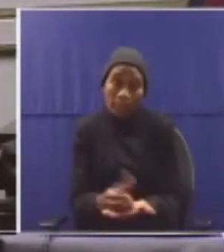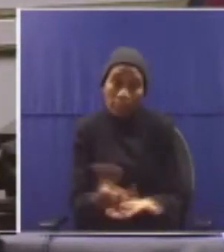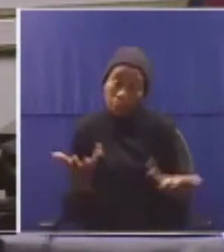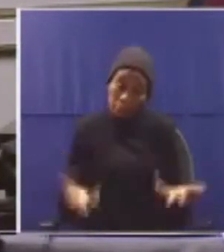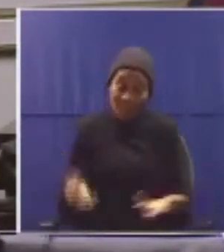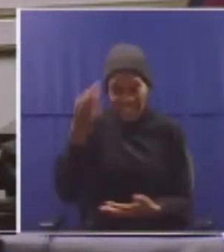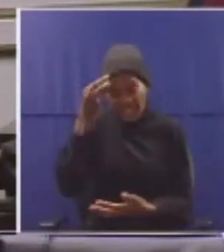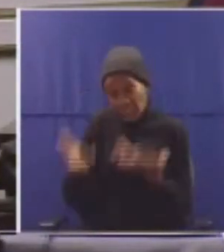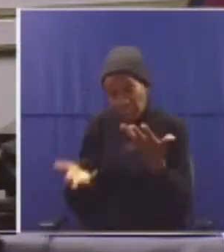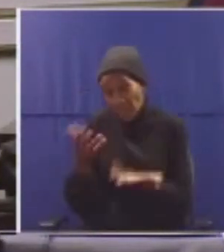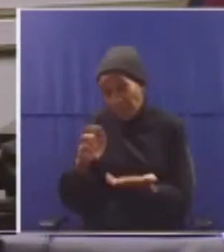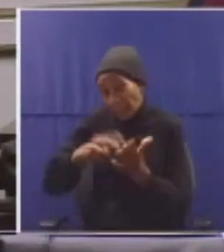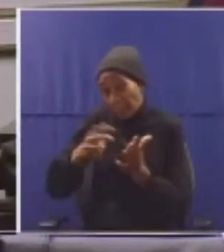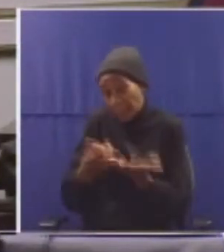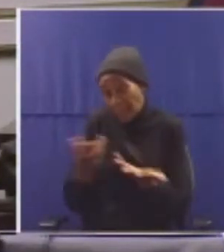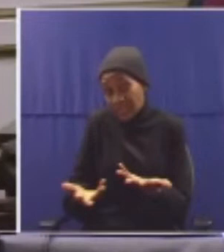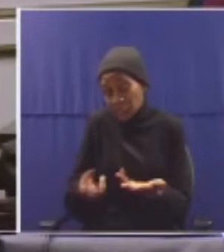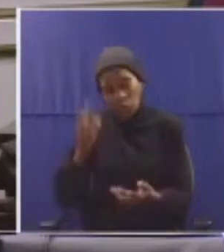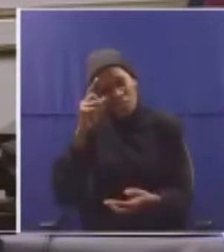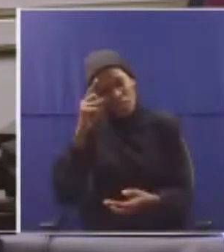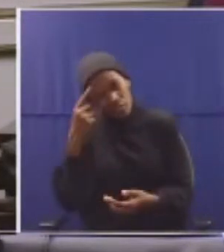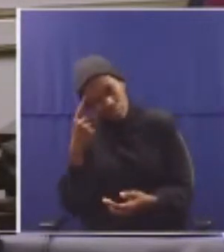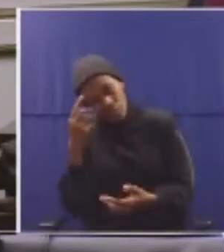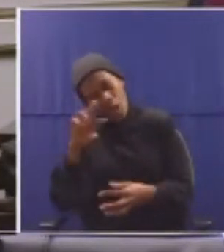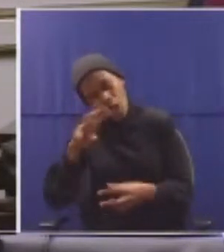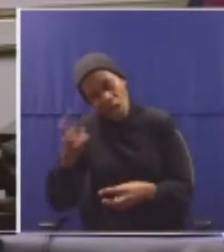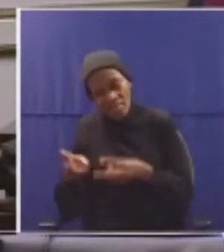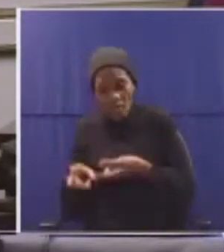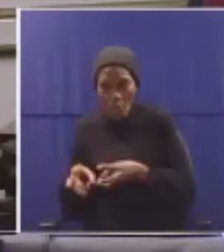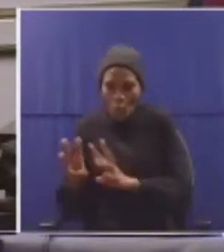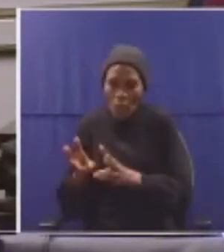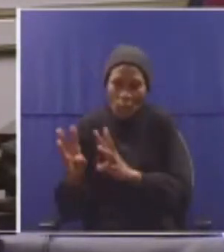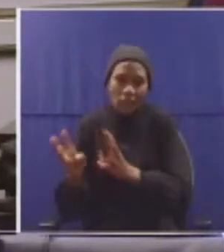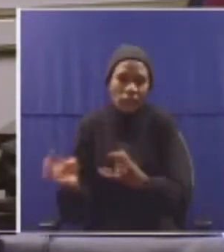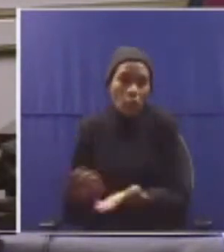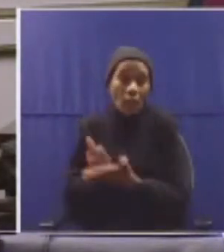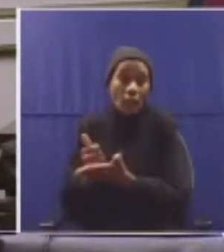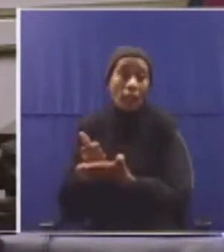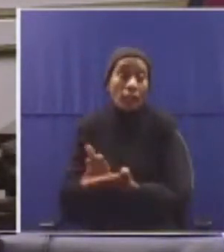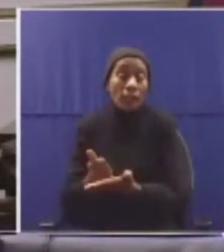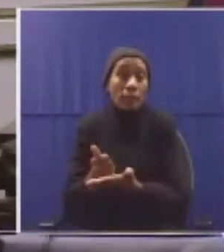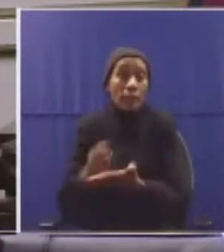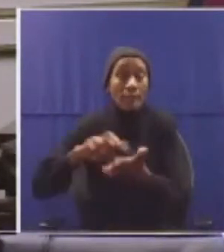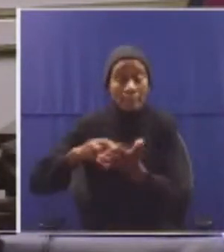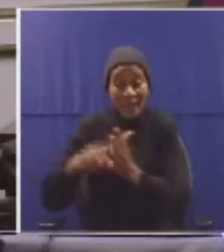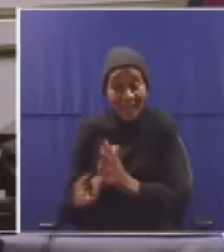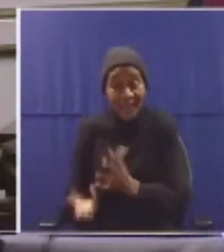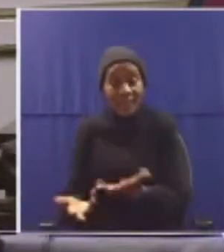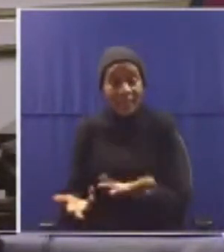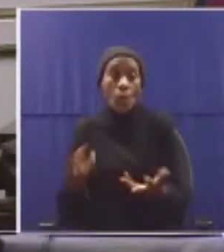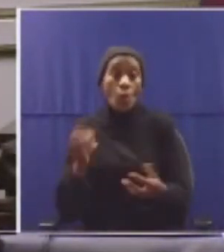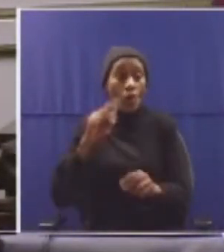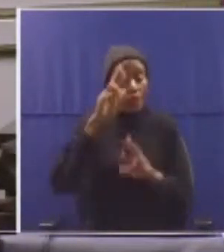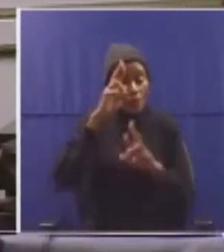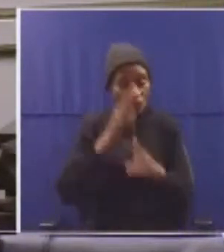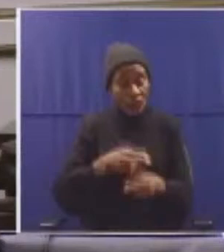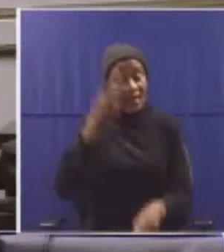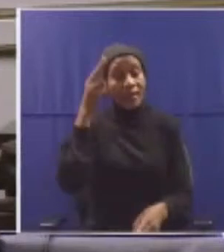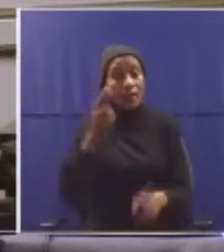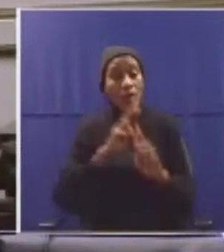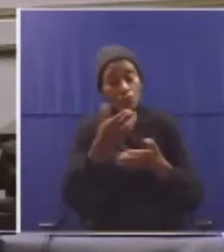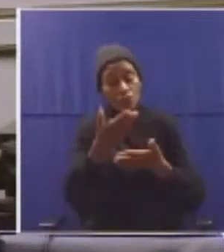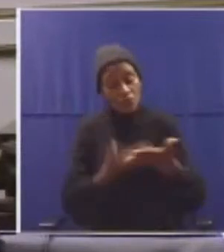government intends considering relevant recommendations of the Motlanthe high-level panel, as well as the final report of the